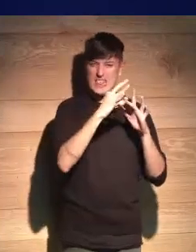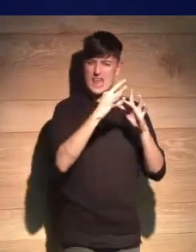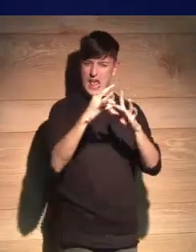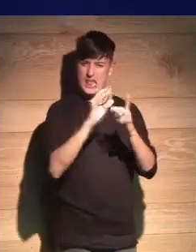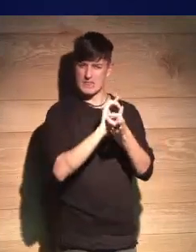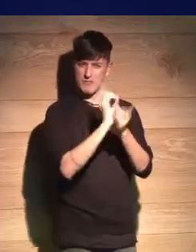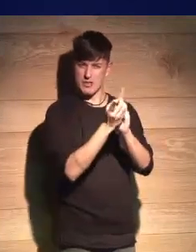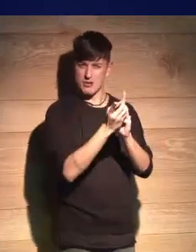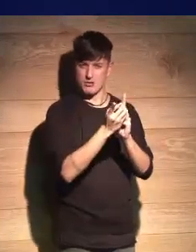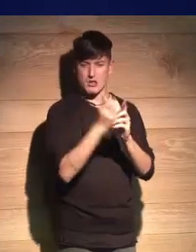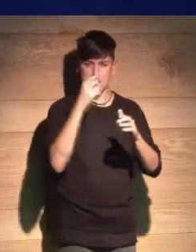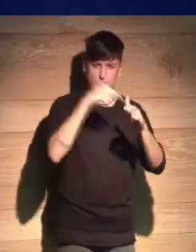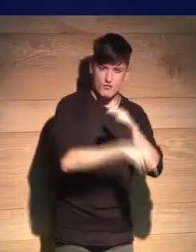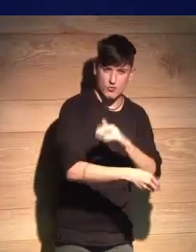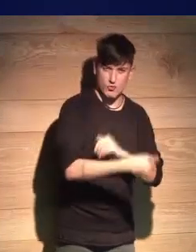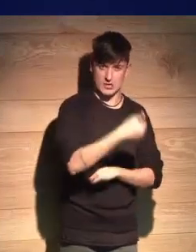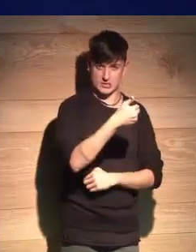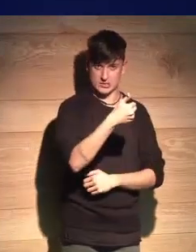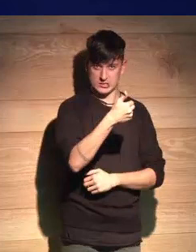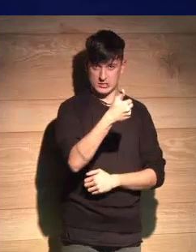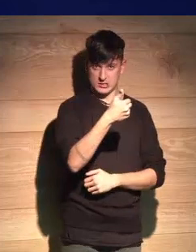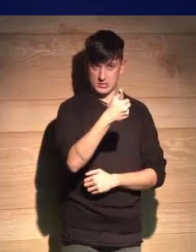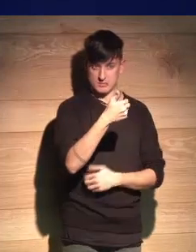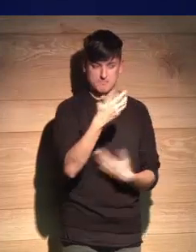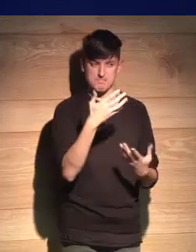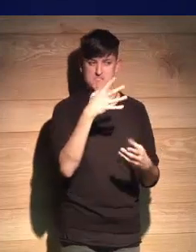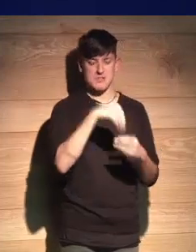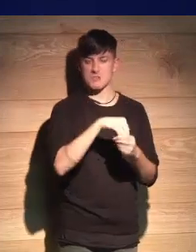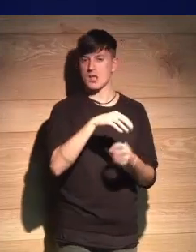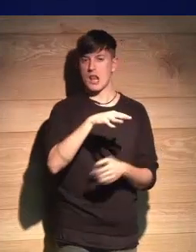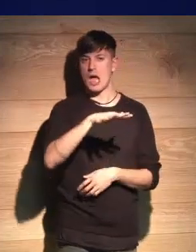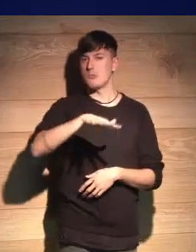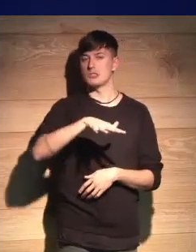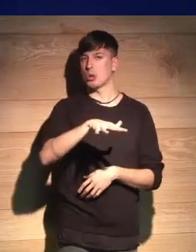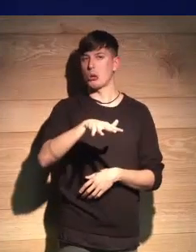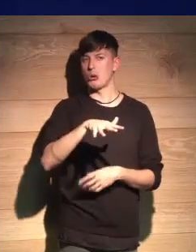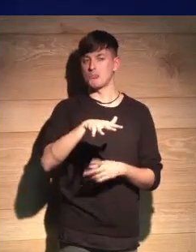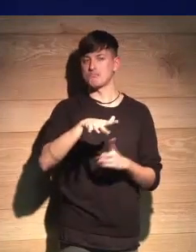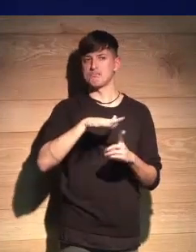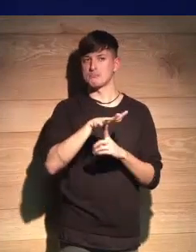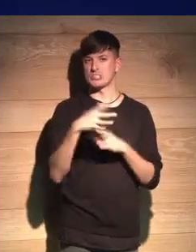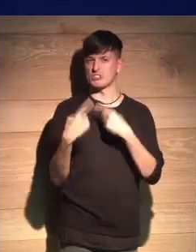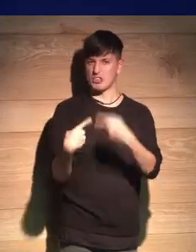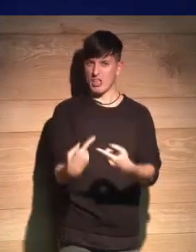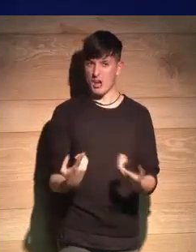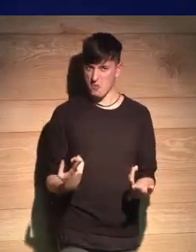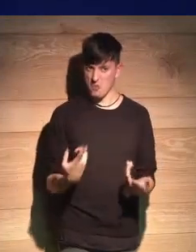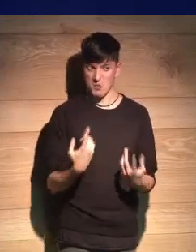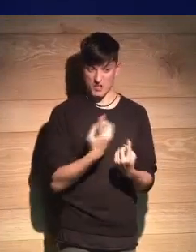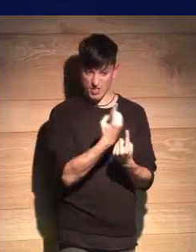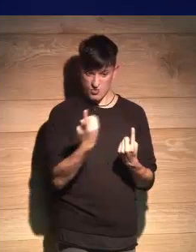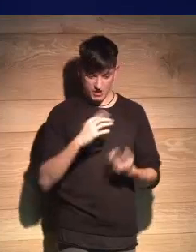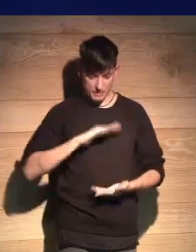más allá y va. The concept of transforming leadership is applied